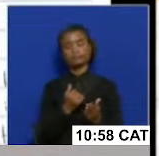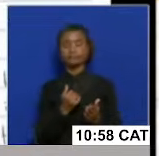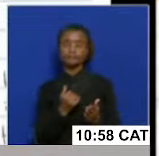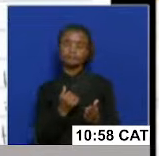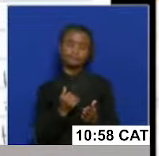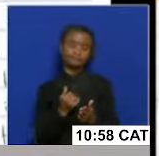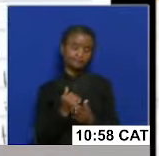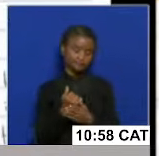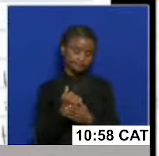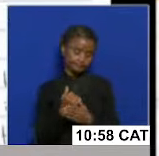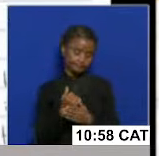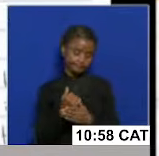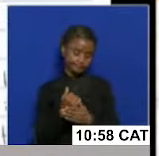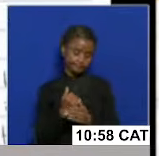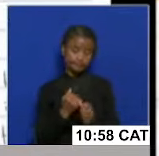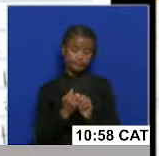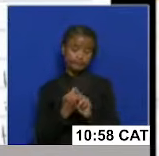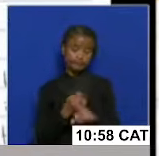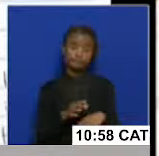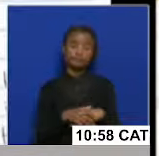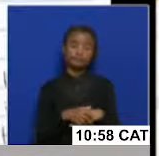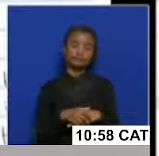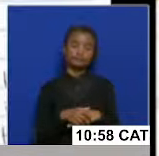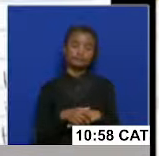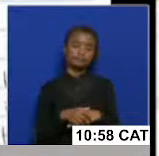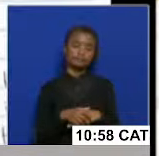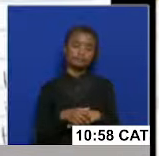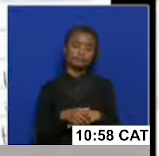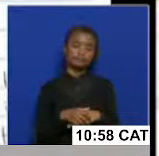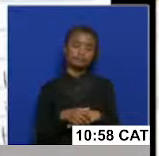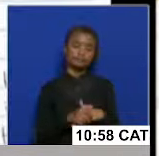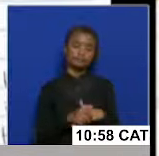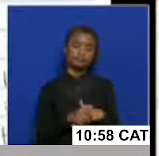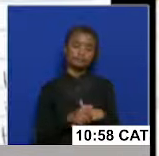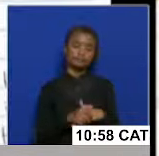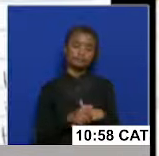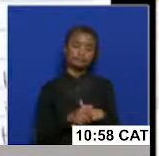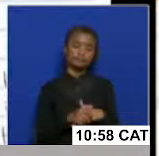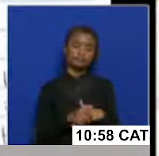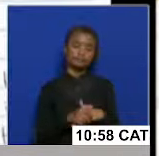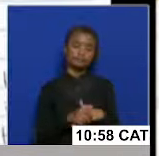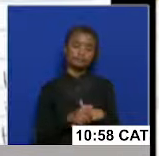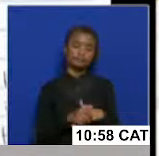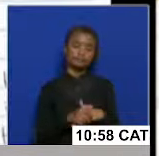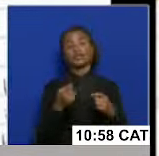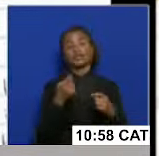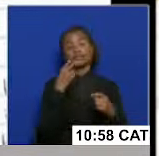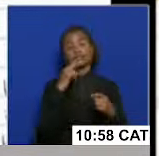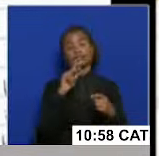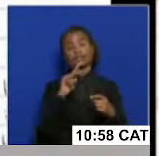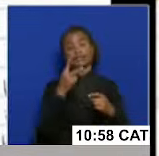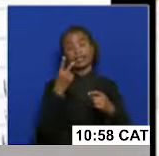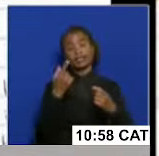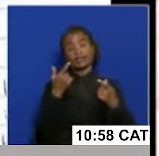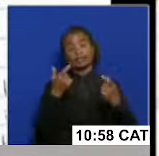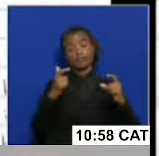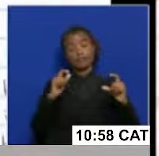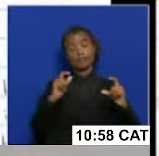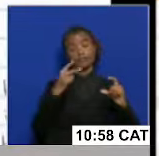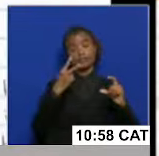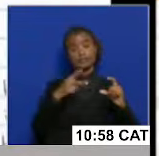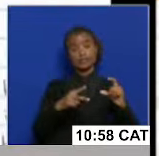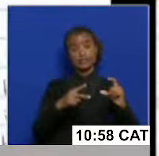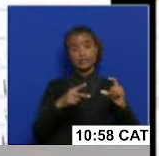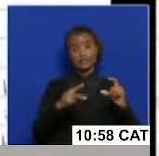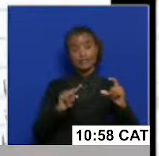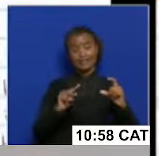Okay. There's the second paragraph from the top. Do you see that? Yes, I do.